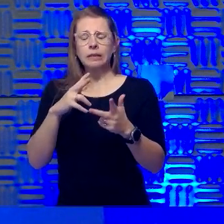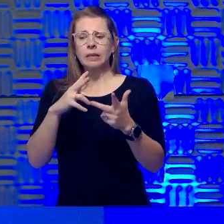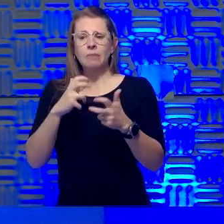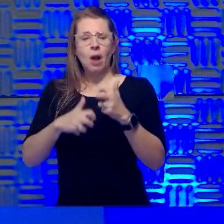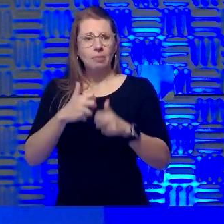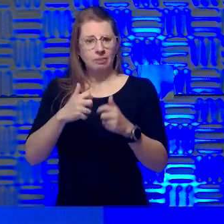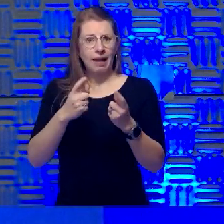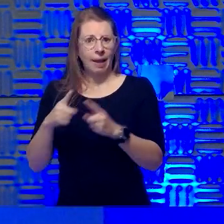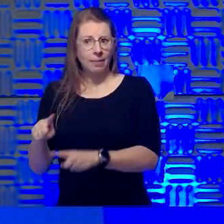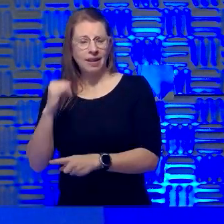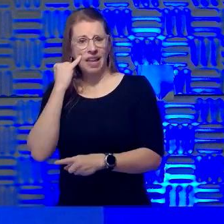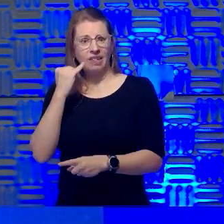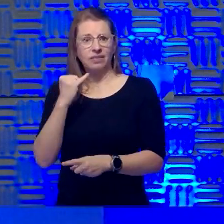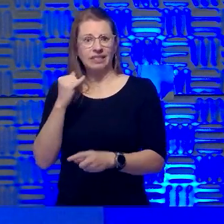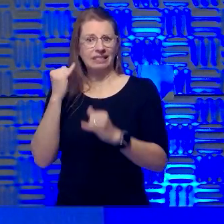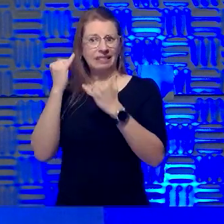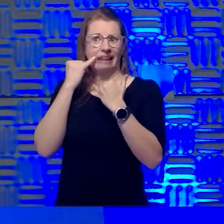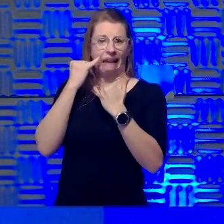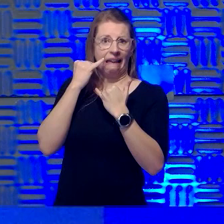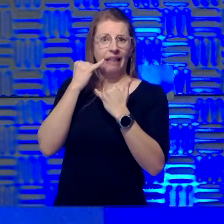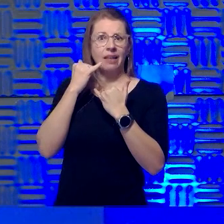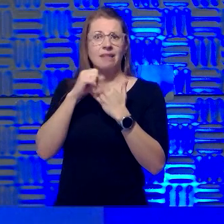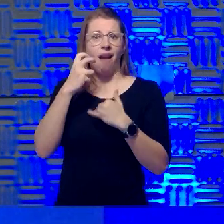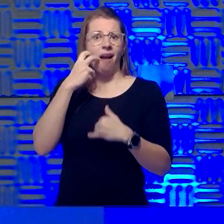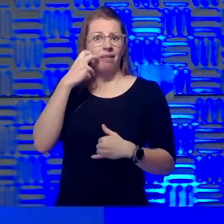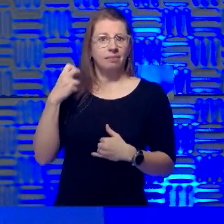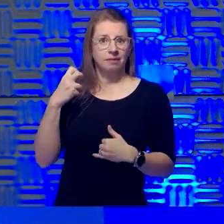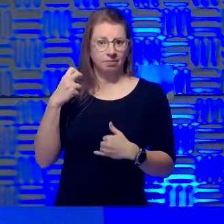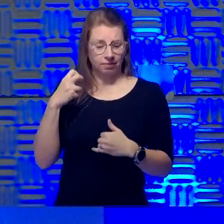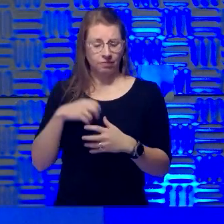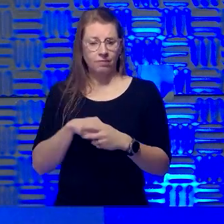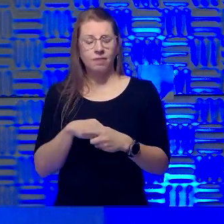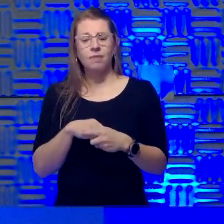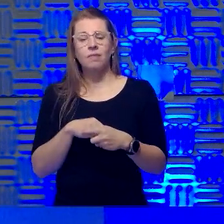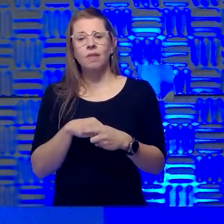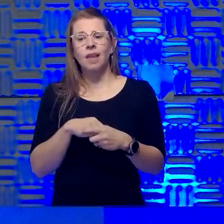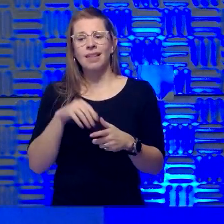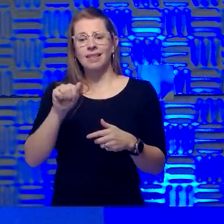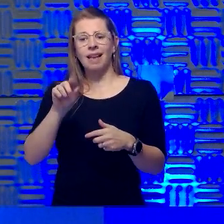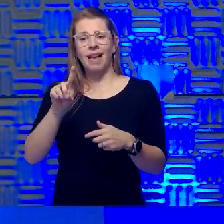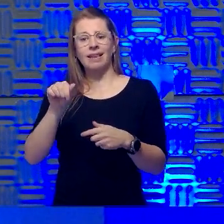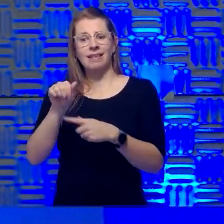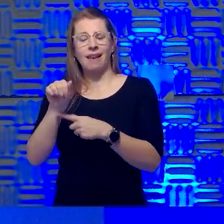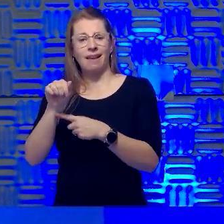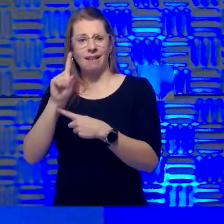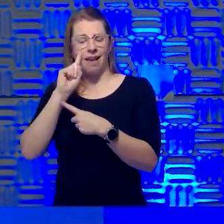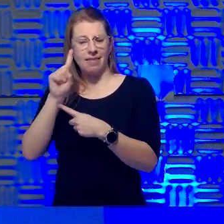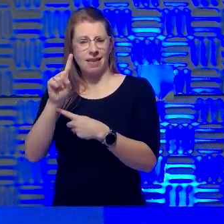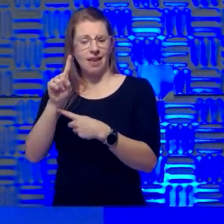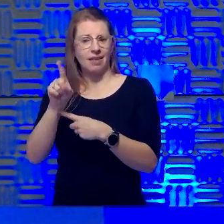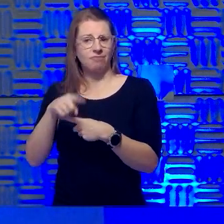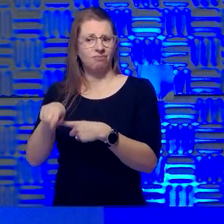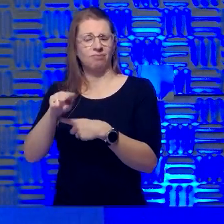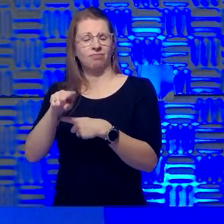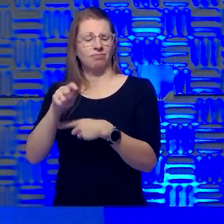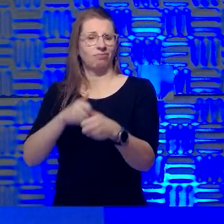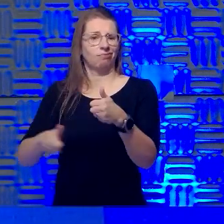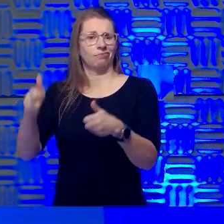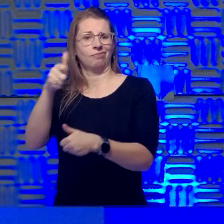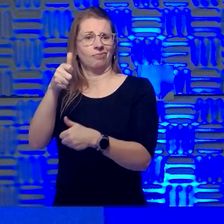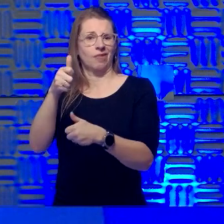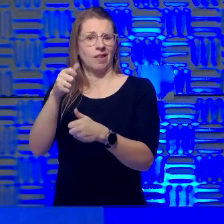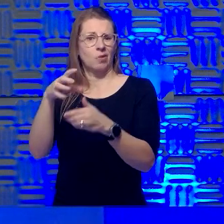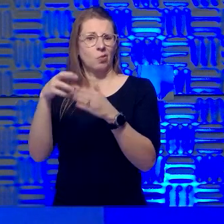impaction and things of that nature. I know that the ADA, I believe, is the governing body in the United States. They have their guidance.